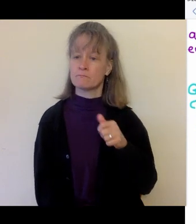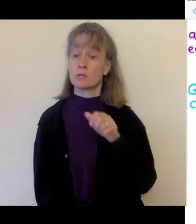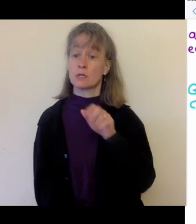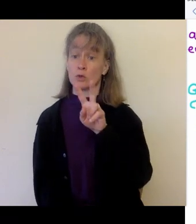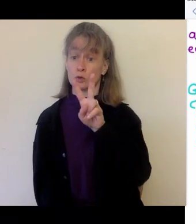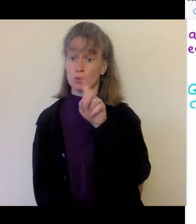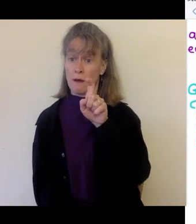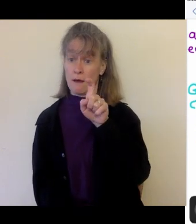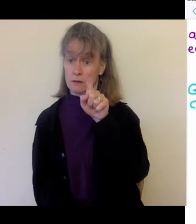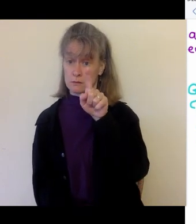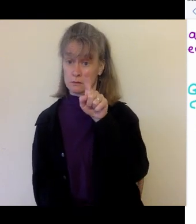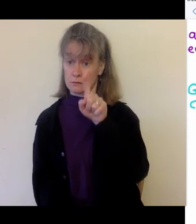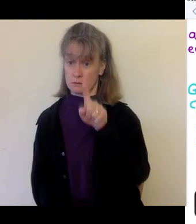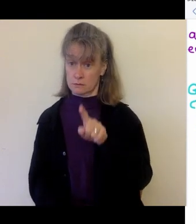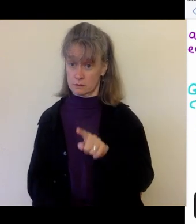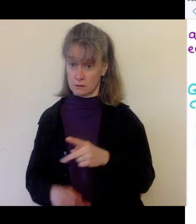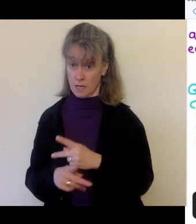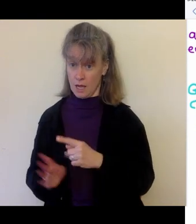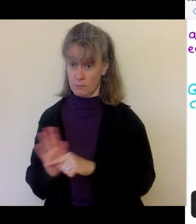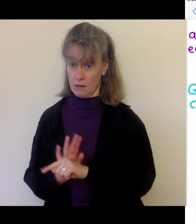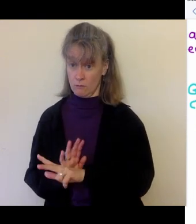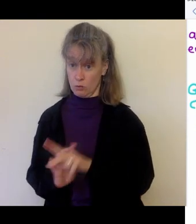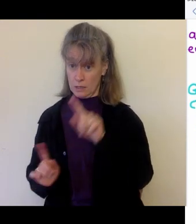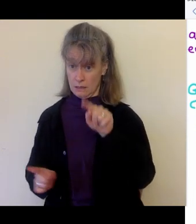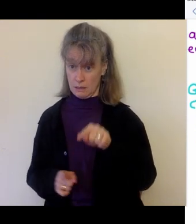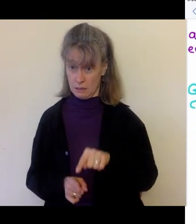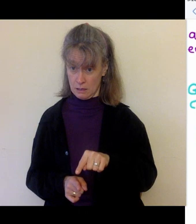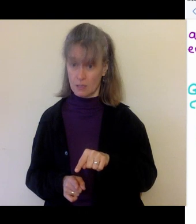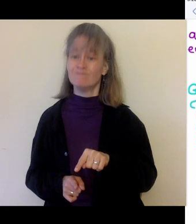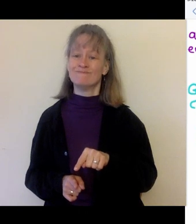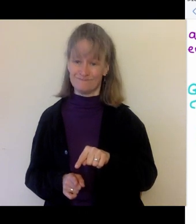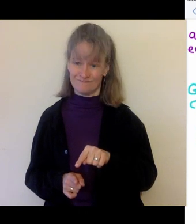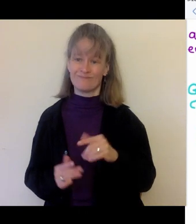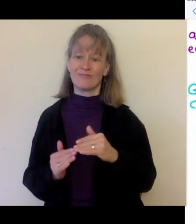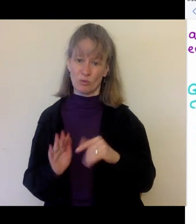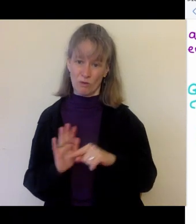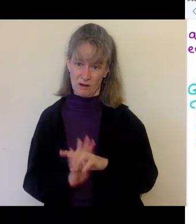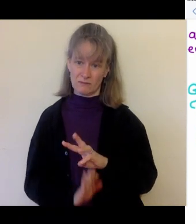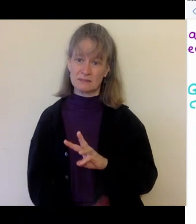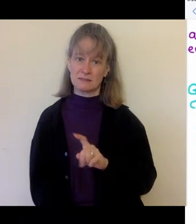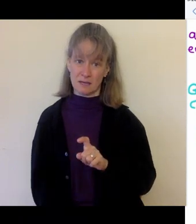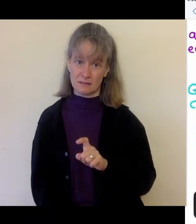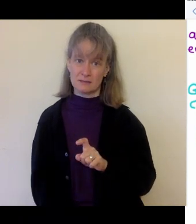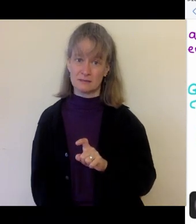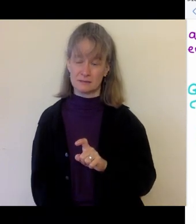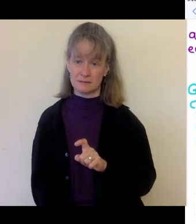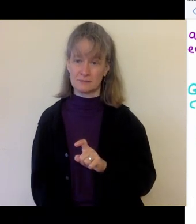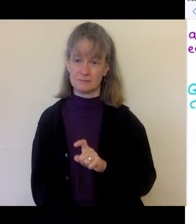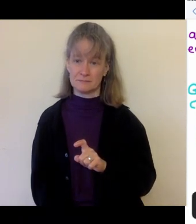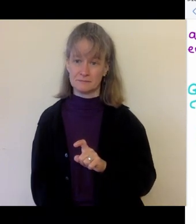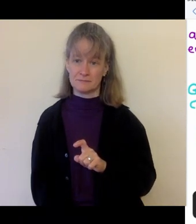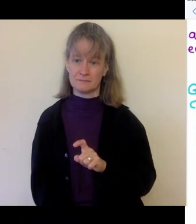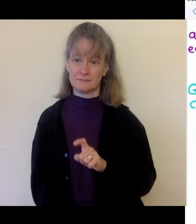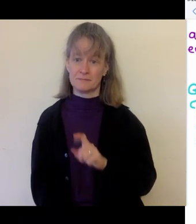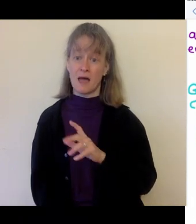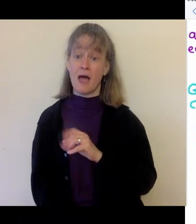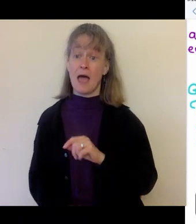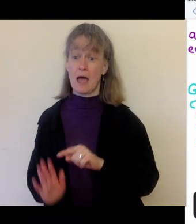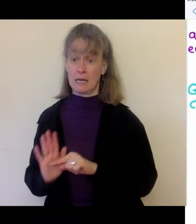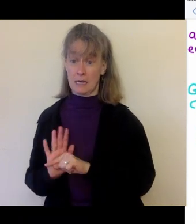2x times negative 3 is negative 6x, and negative